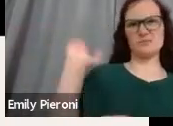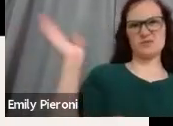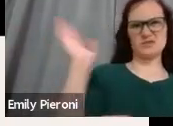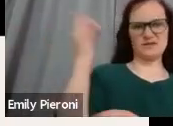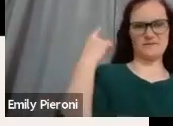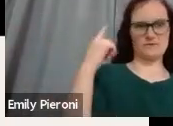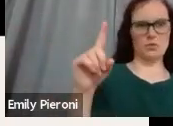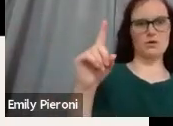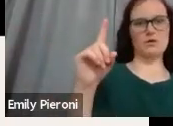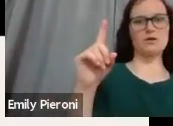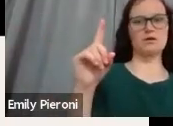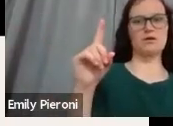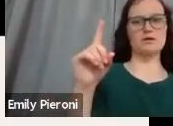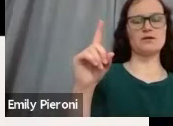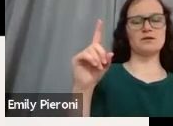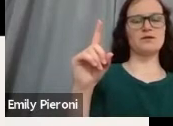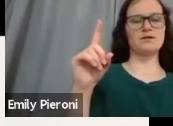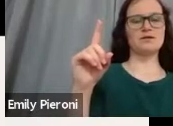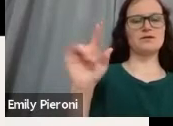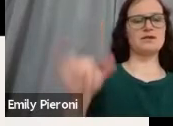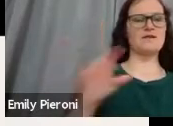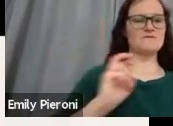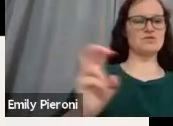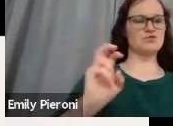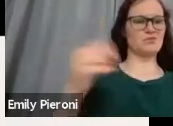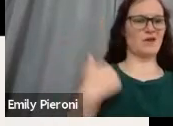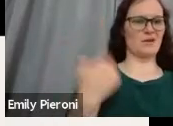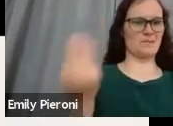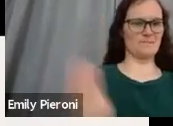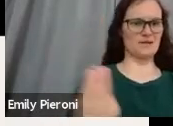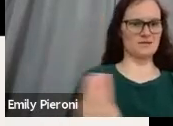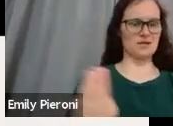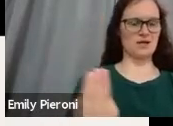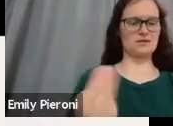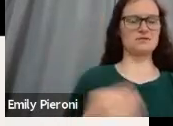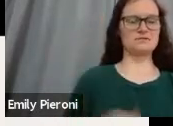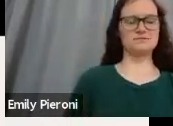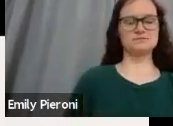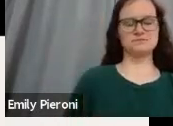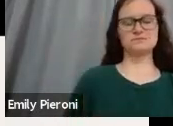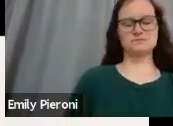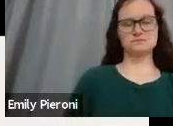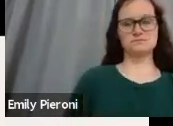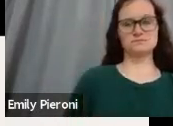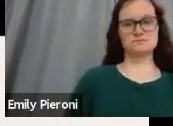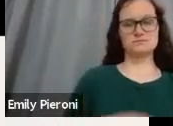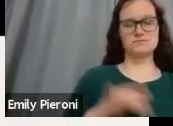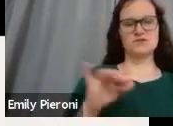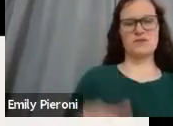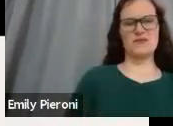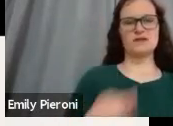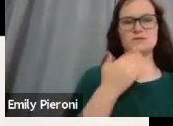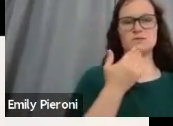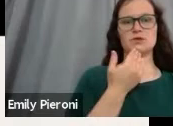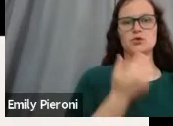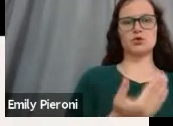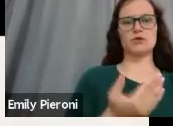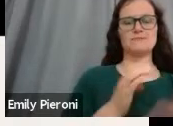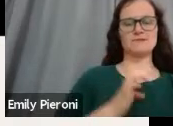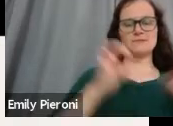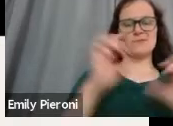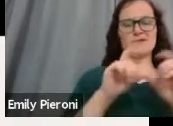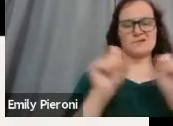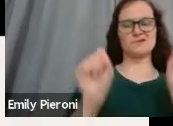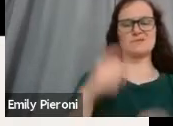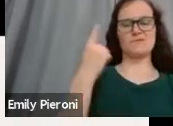a 250-acre research farm that's part of the NMSU Ag Experiment System and